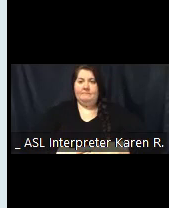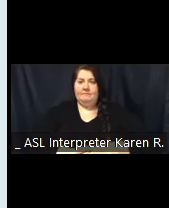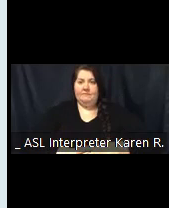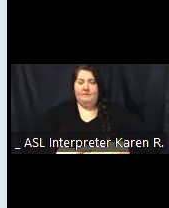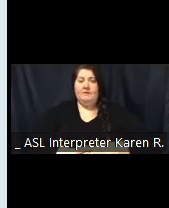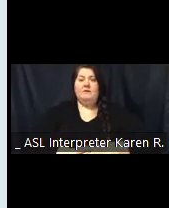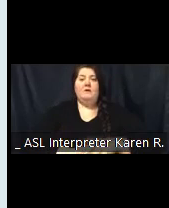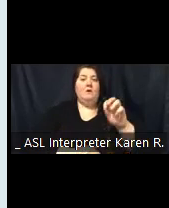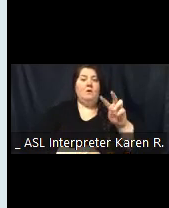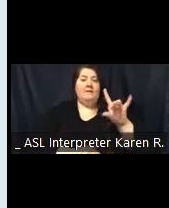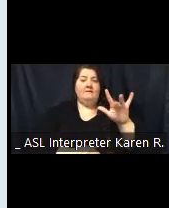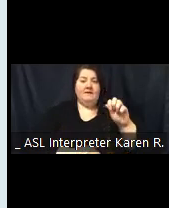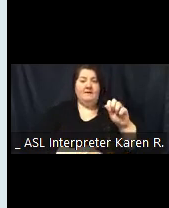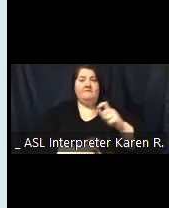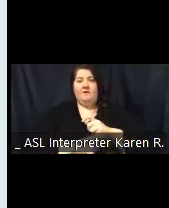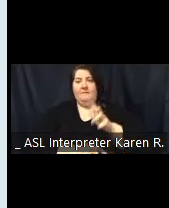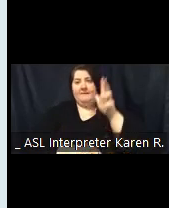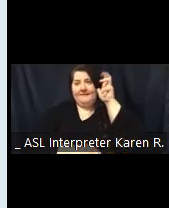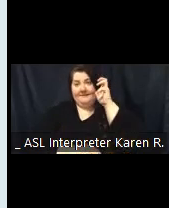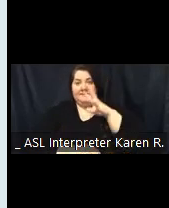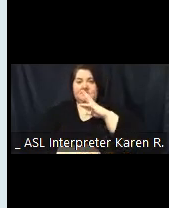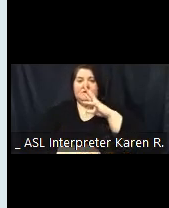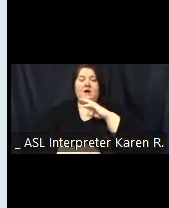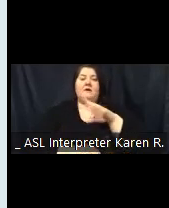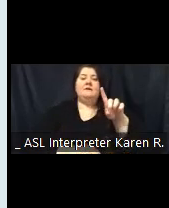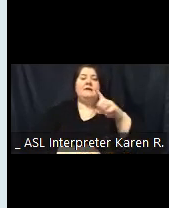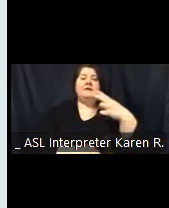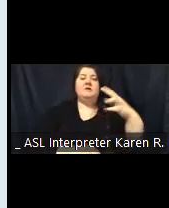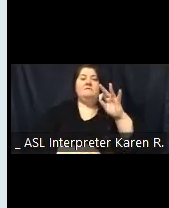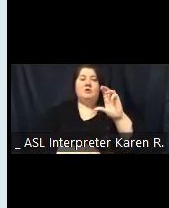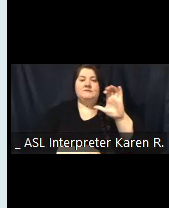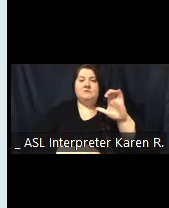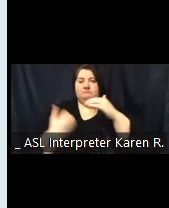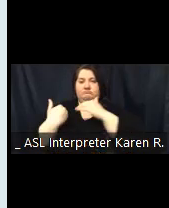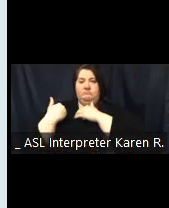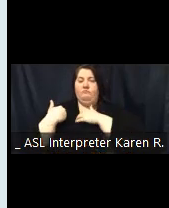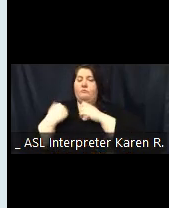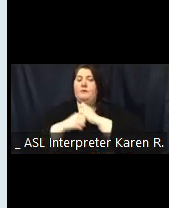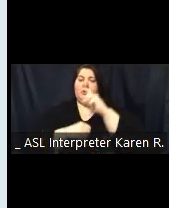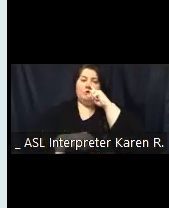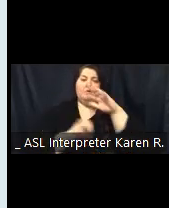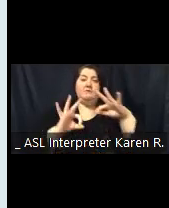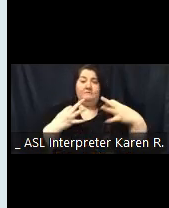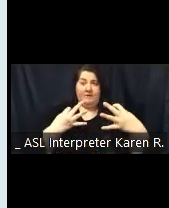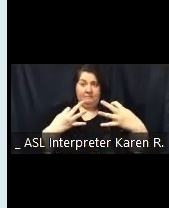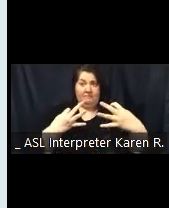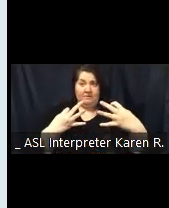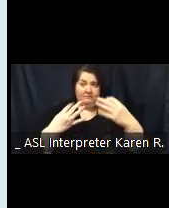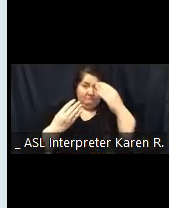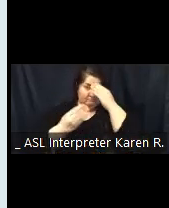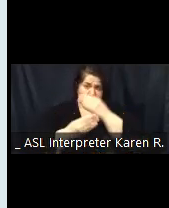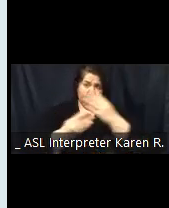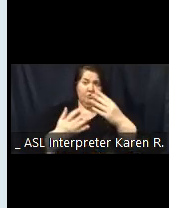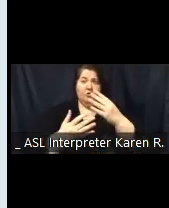This is Olivia from Listen and Talk. The next one is DHH FRCs are responsible for ensuring that a family is informed